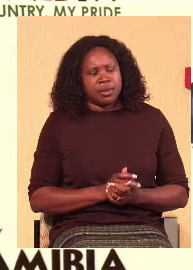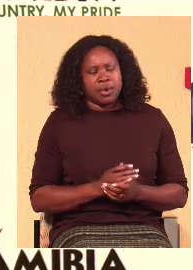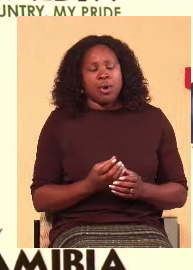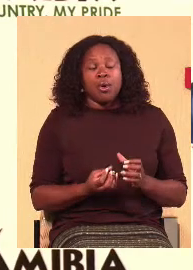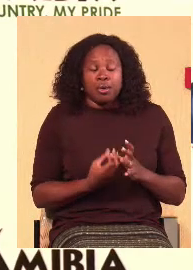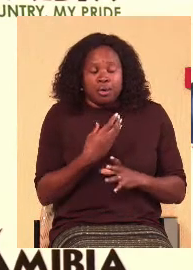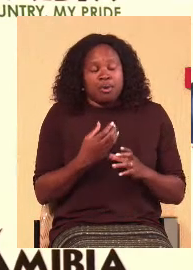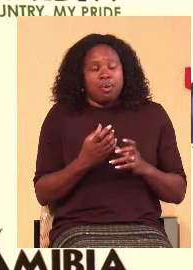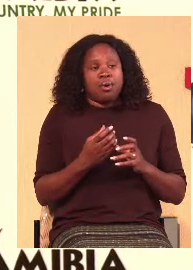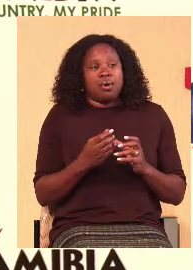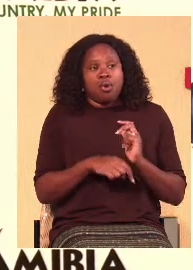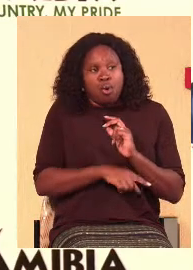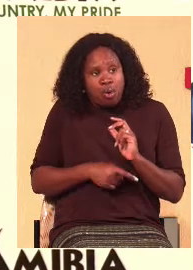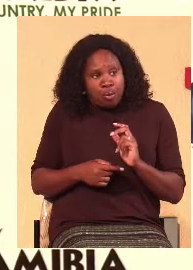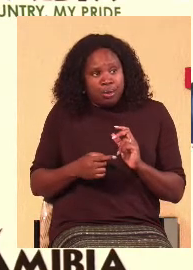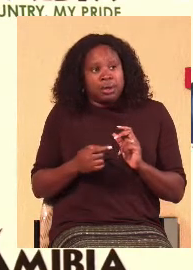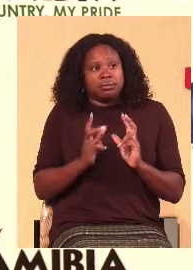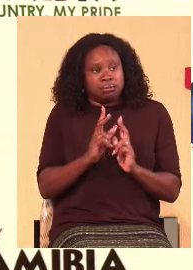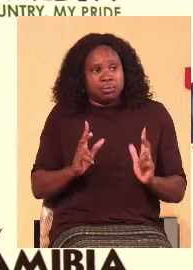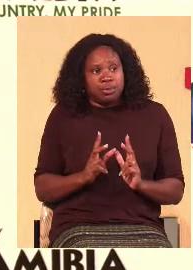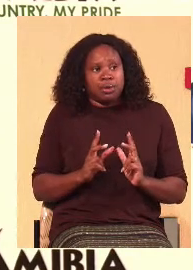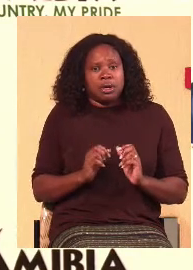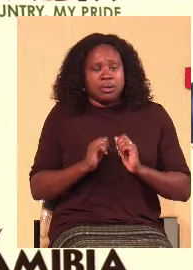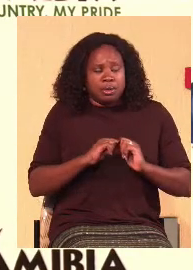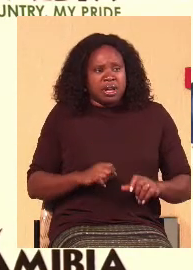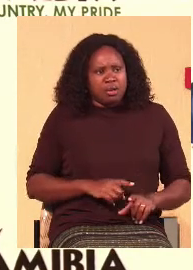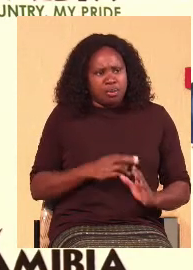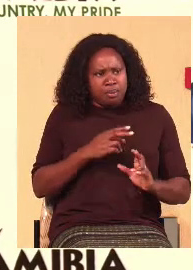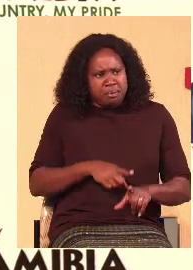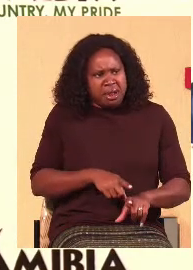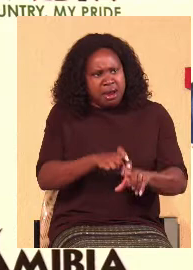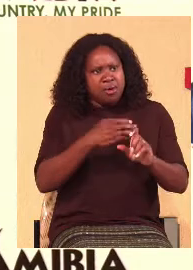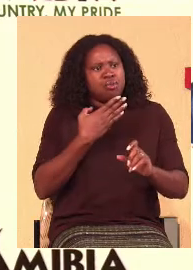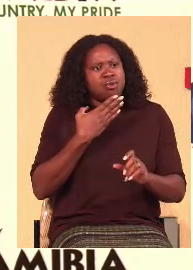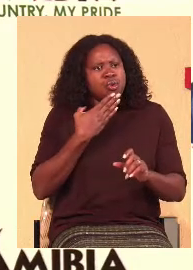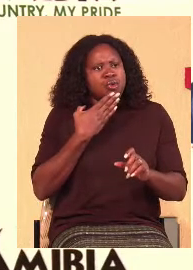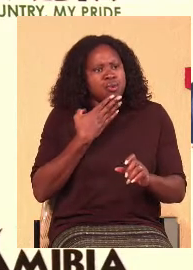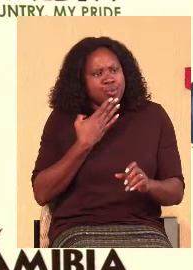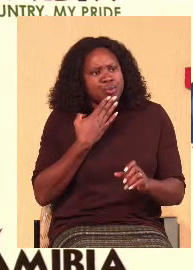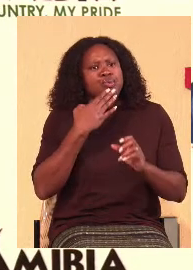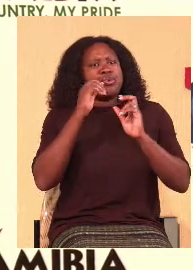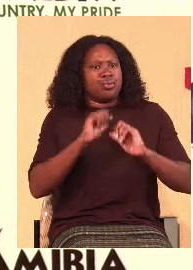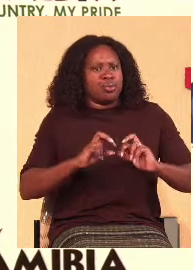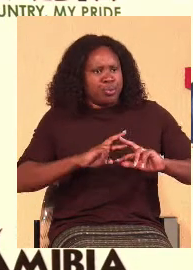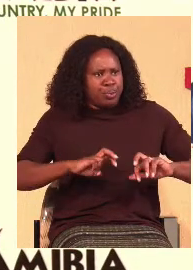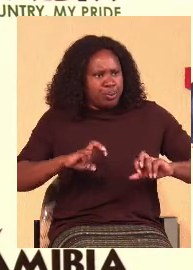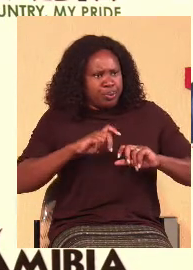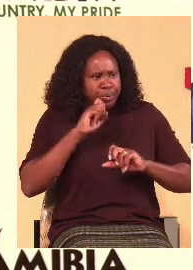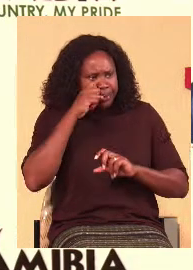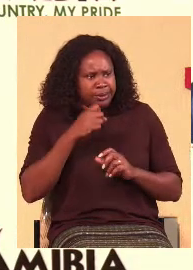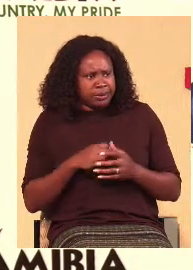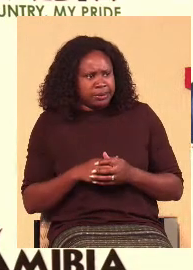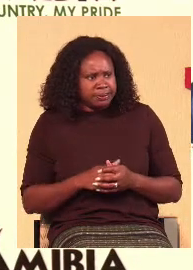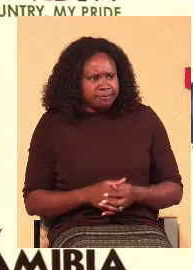criteria who can be tested. And mostly the initial criteria